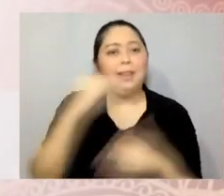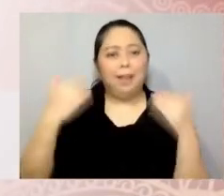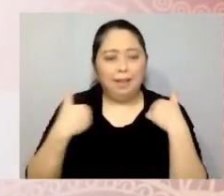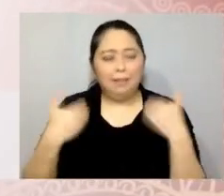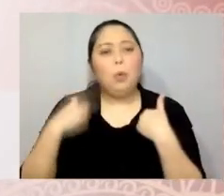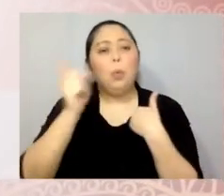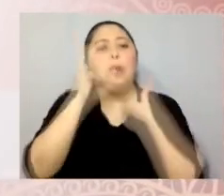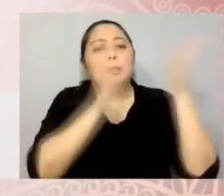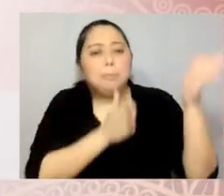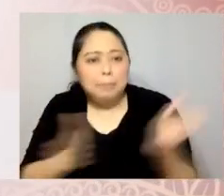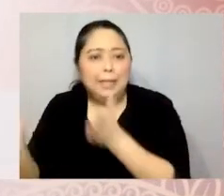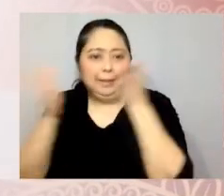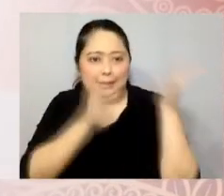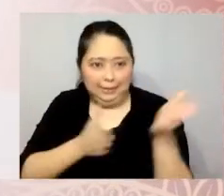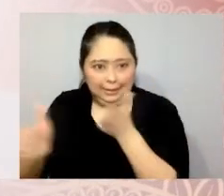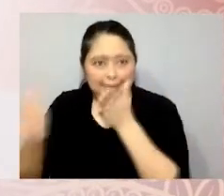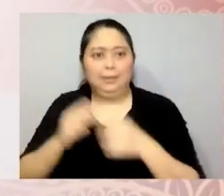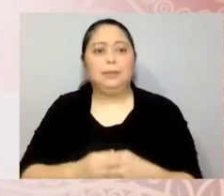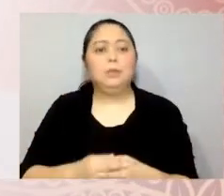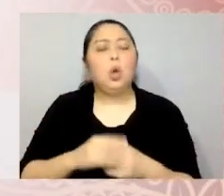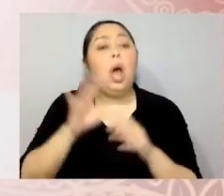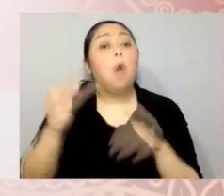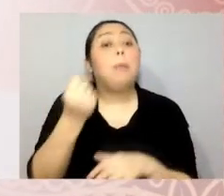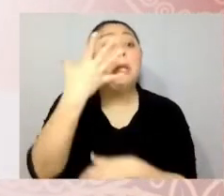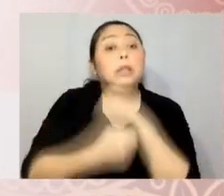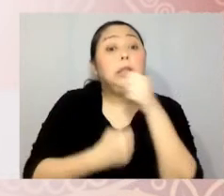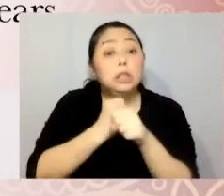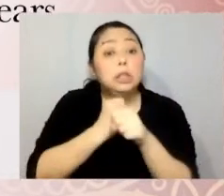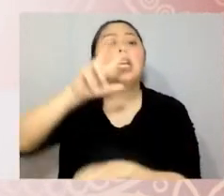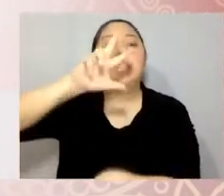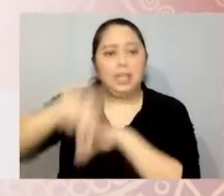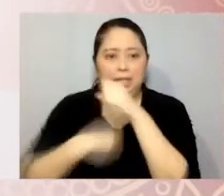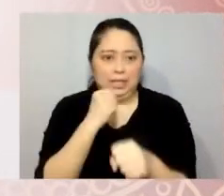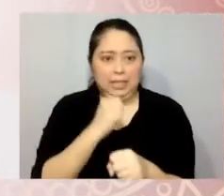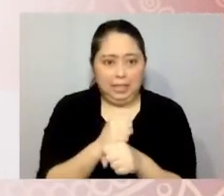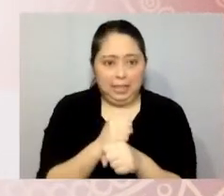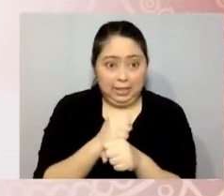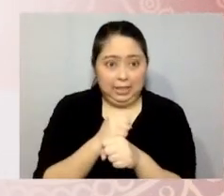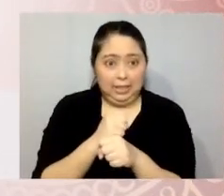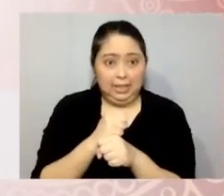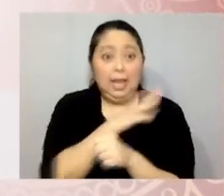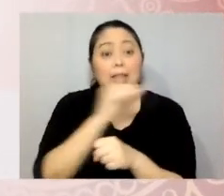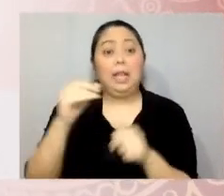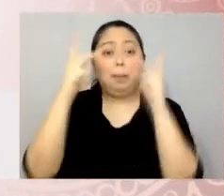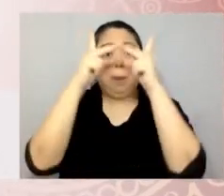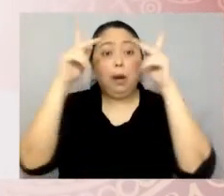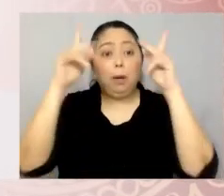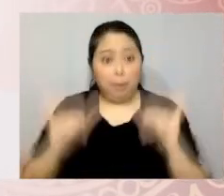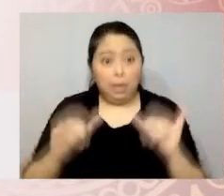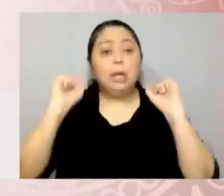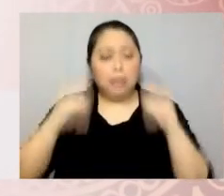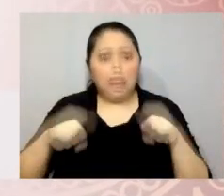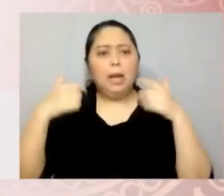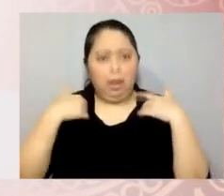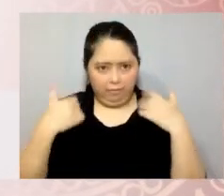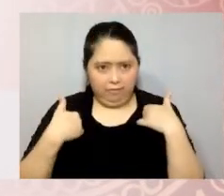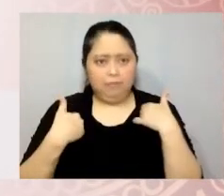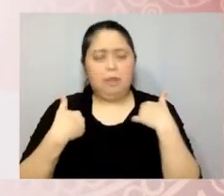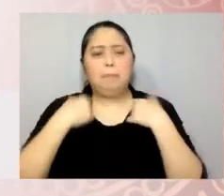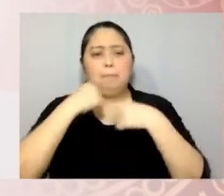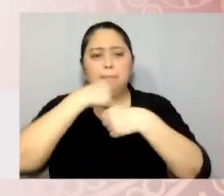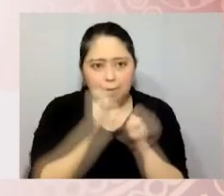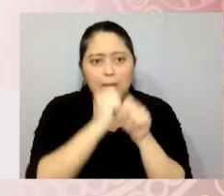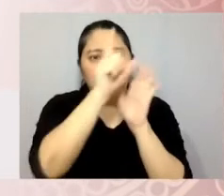of office for the chief minister is 3 years. The parliament has the power to enact laws, conduct inquiries in